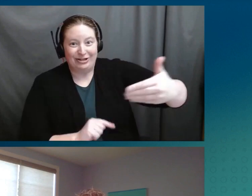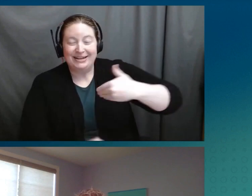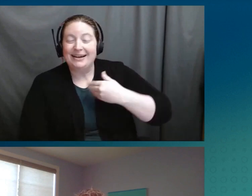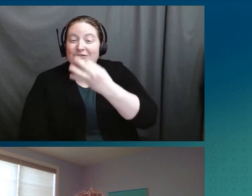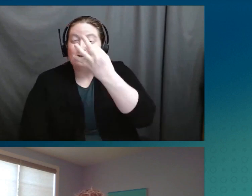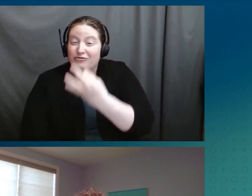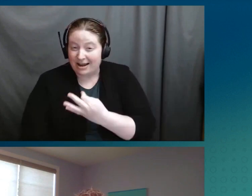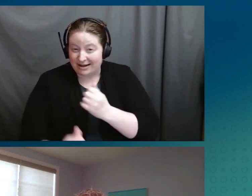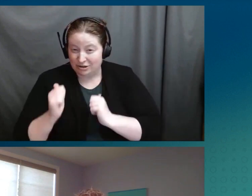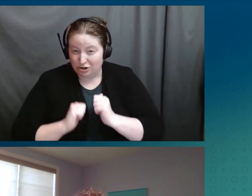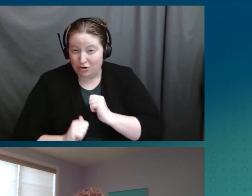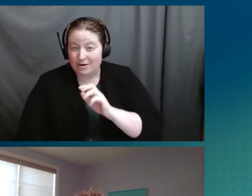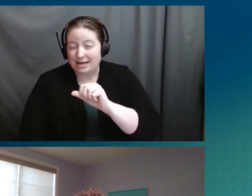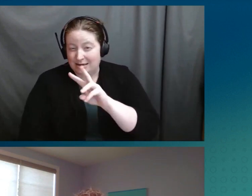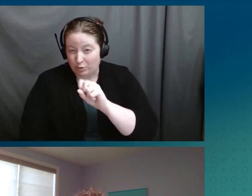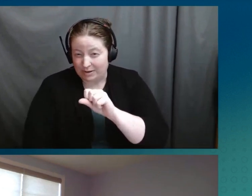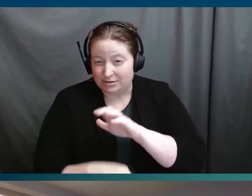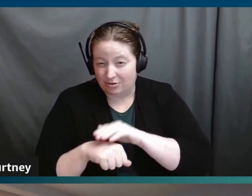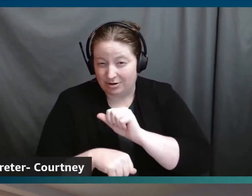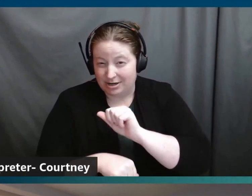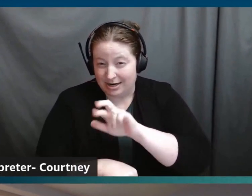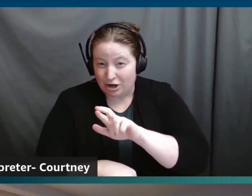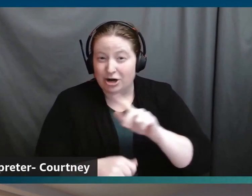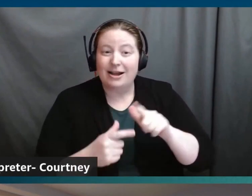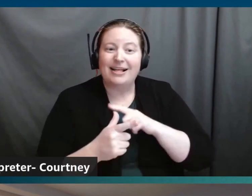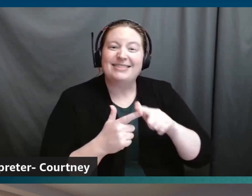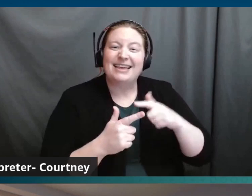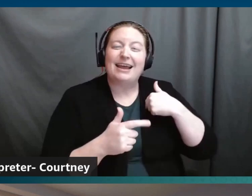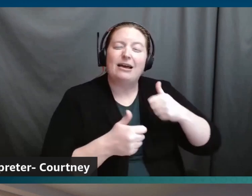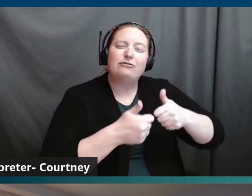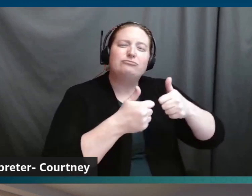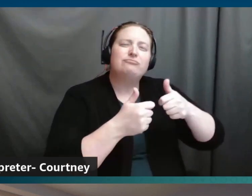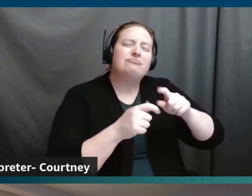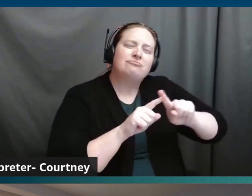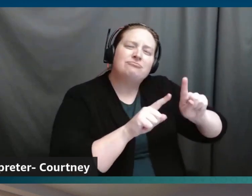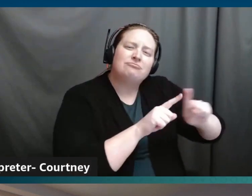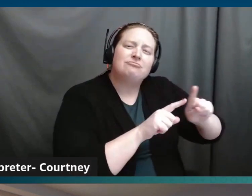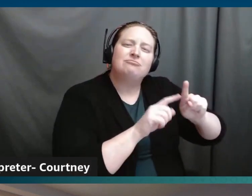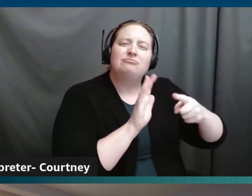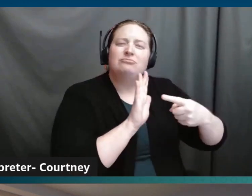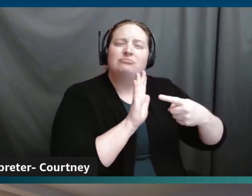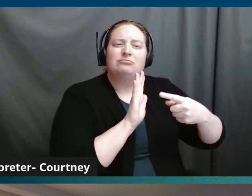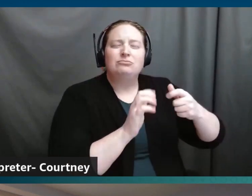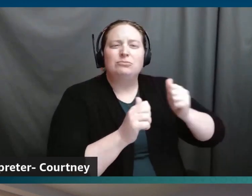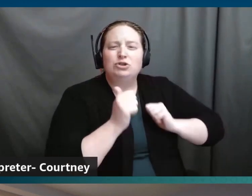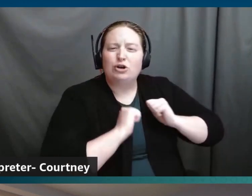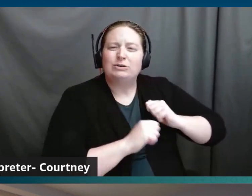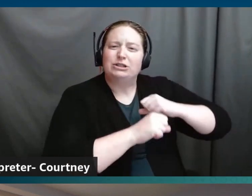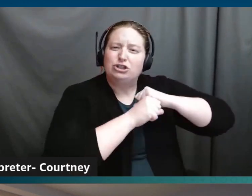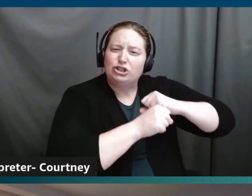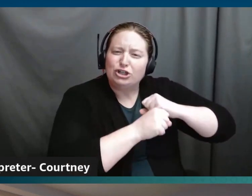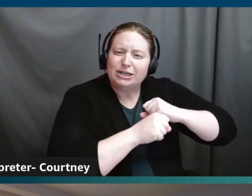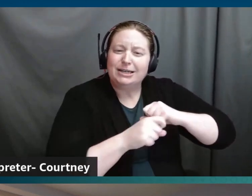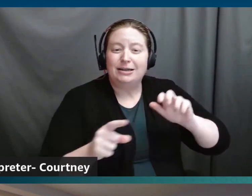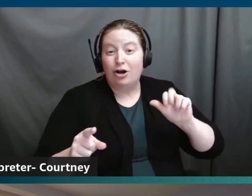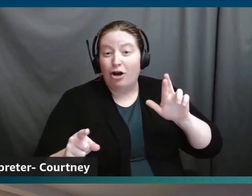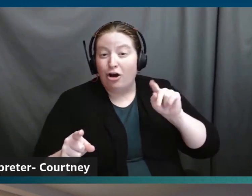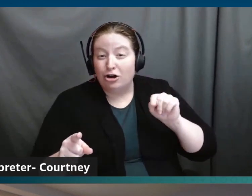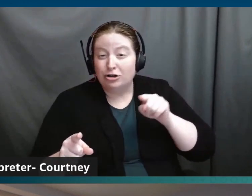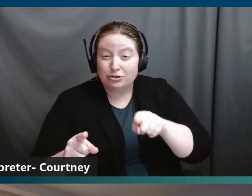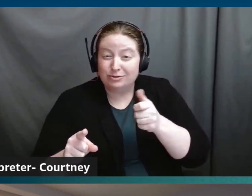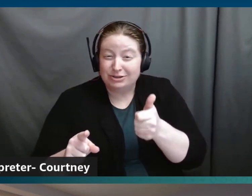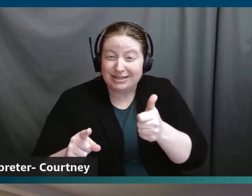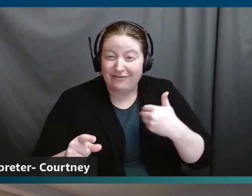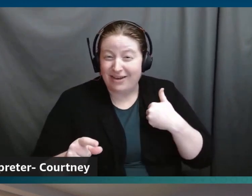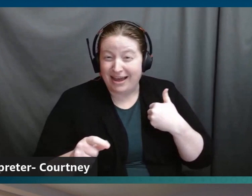is AWS On Air, and then we have a subset of shows that focuses on security. Art, you have your own show that focuses on